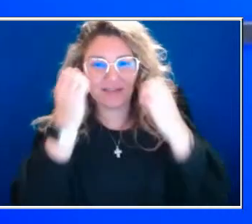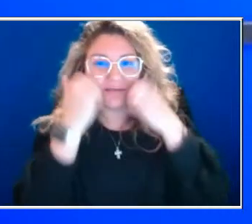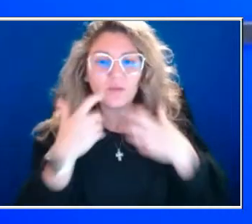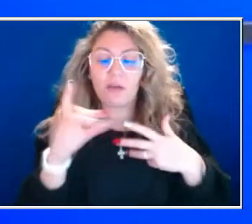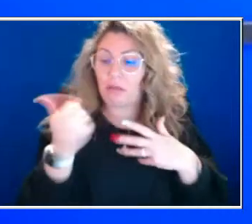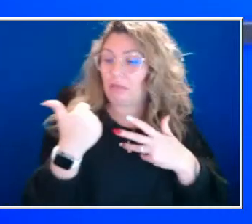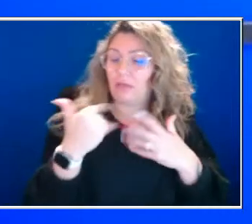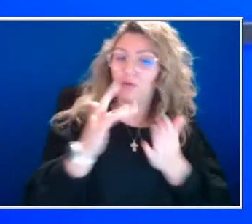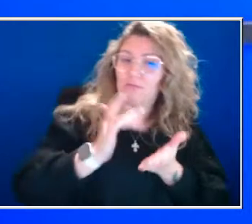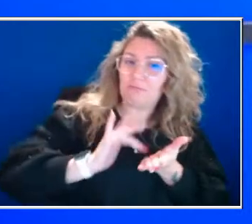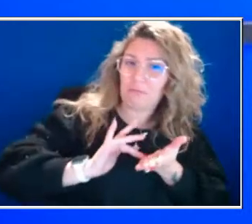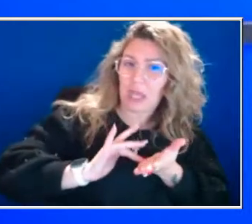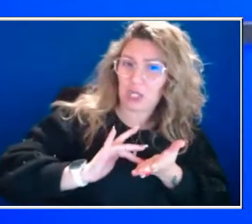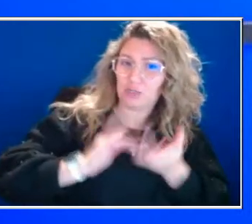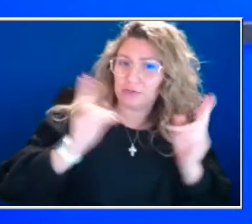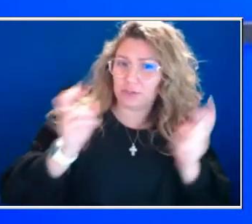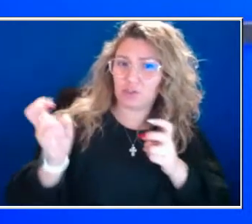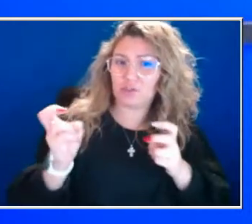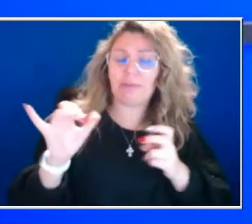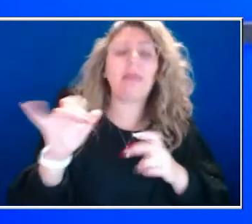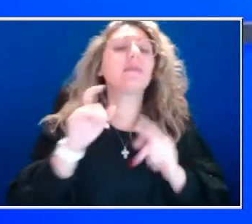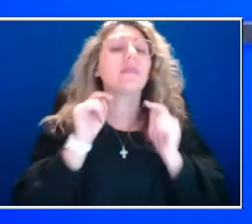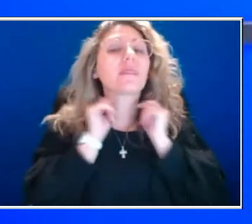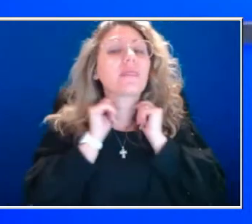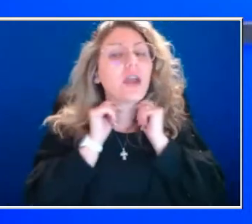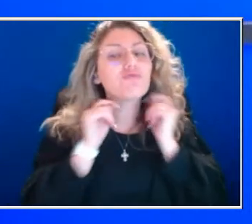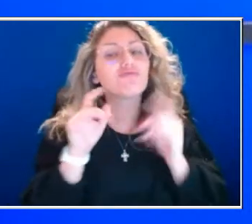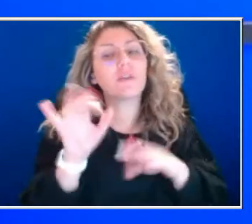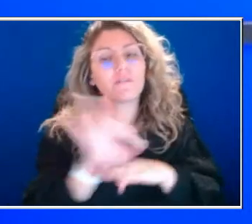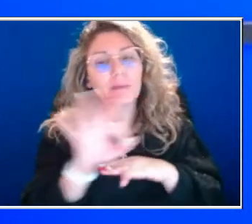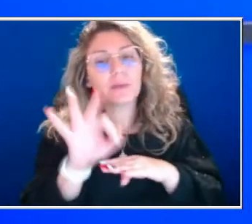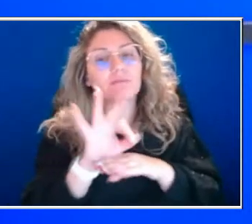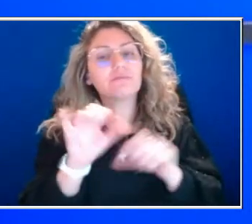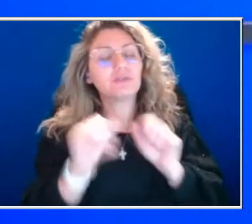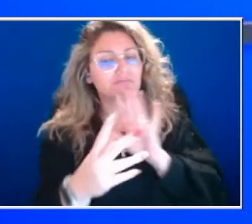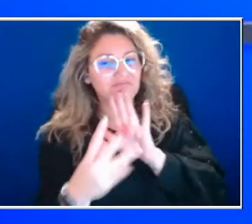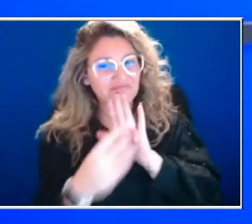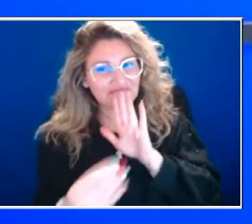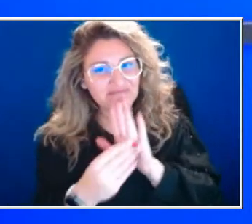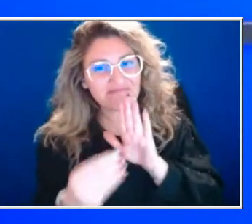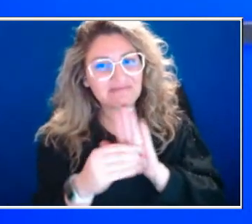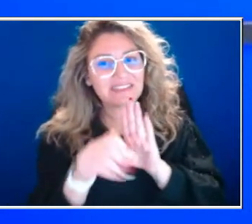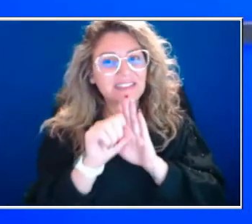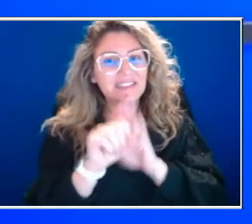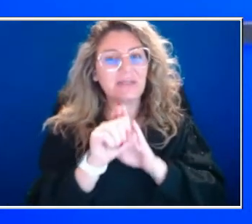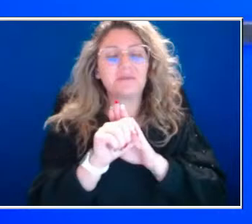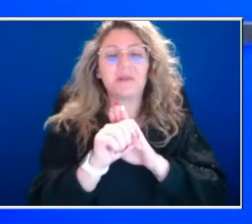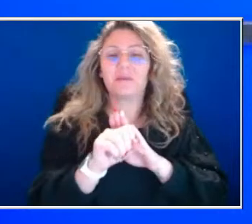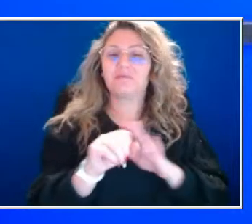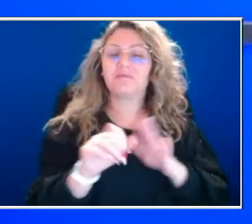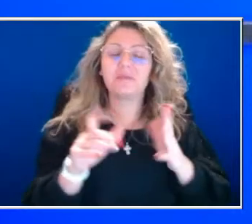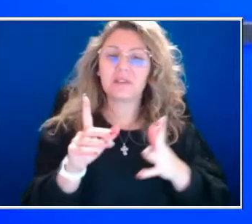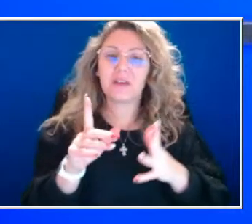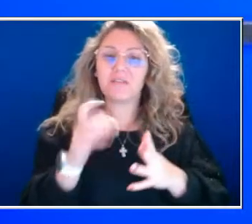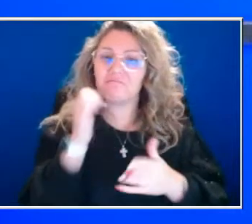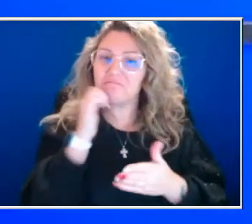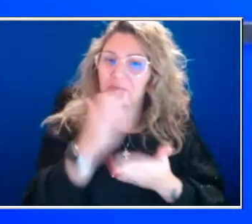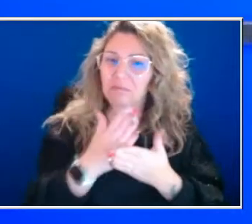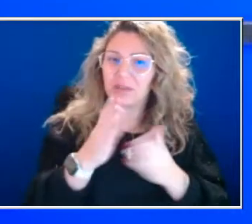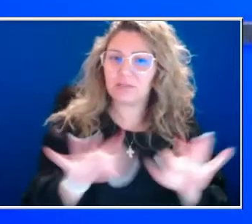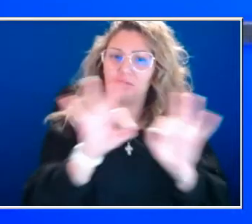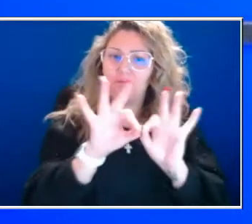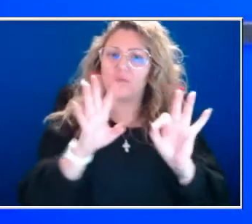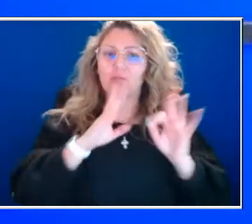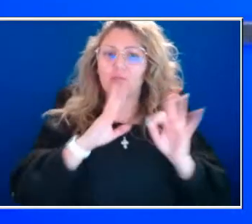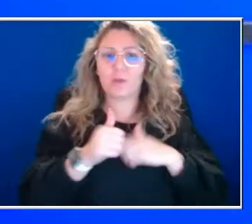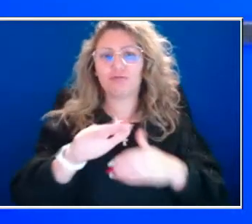that as well, particularly thyroid dysfunction, can mimic some symptoms of menopause. And so it would be important to talk to your doctor to make sure there's not something else